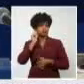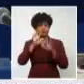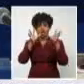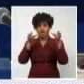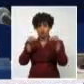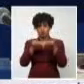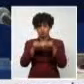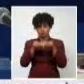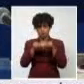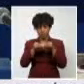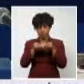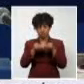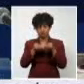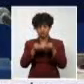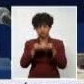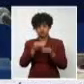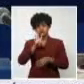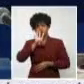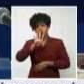in the cumulative total,